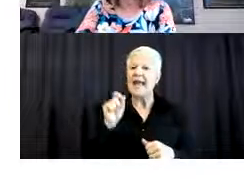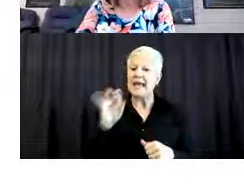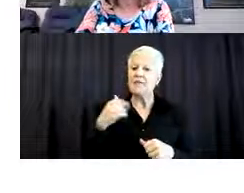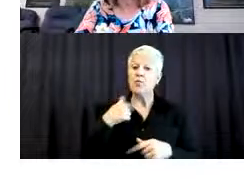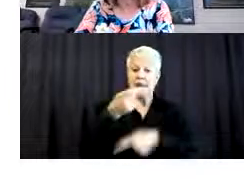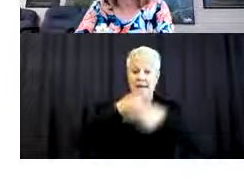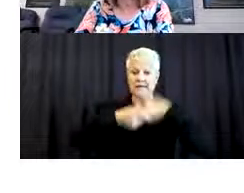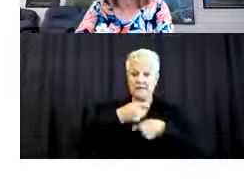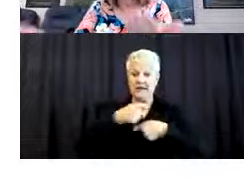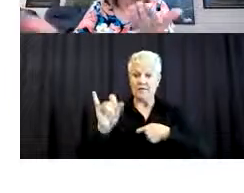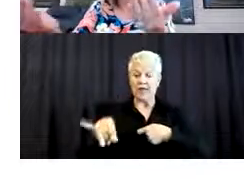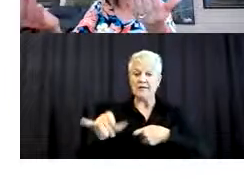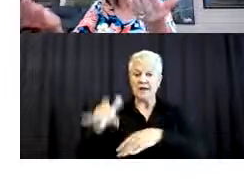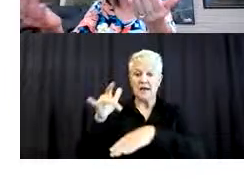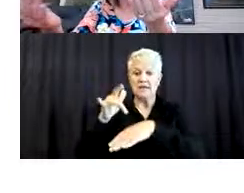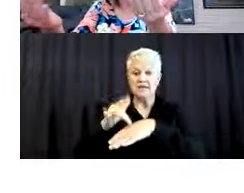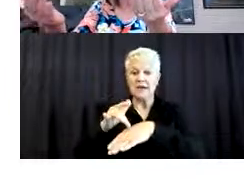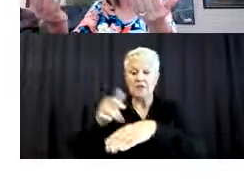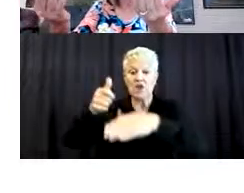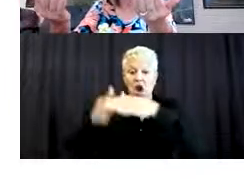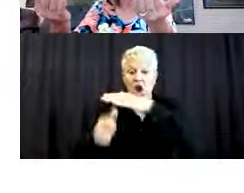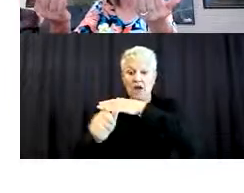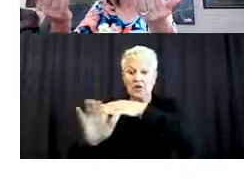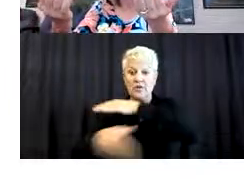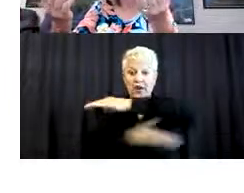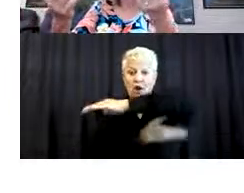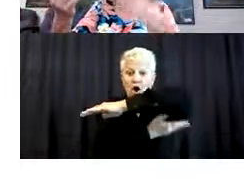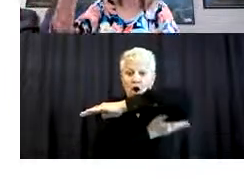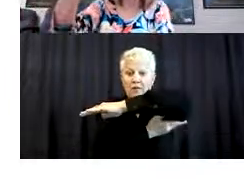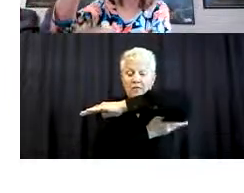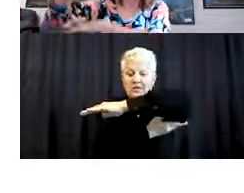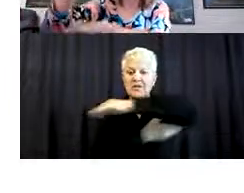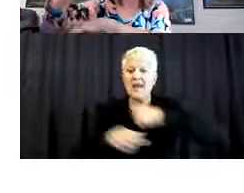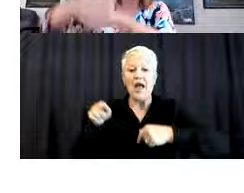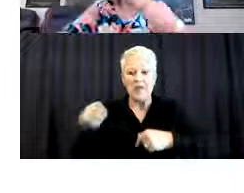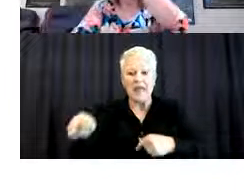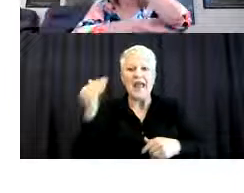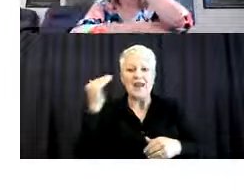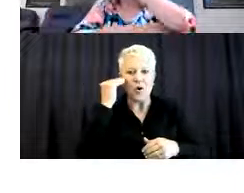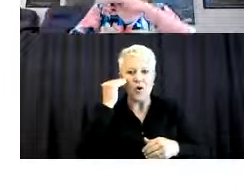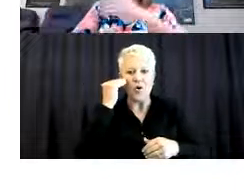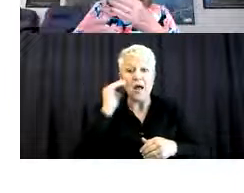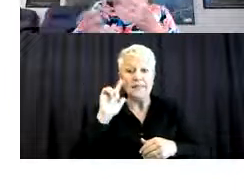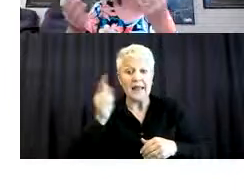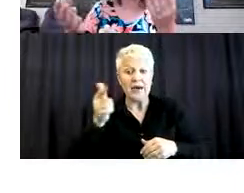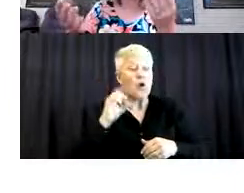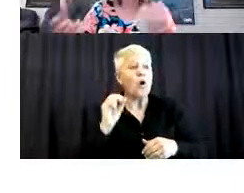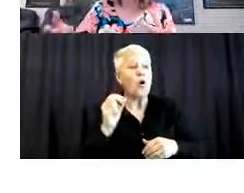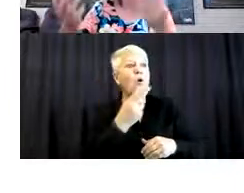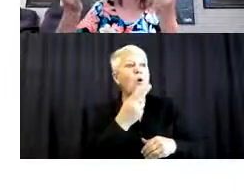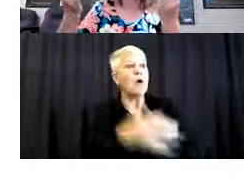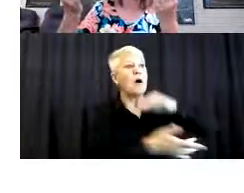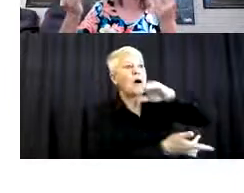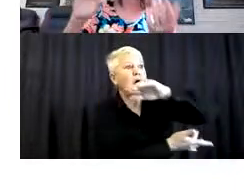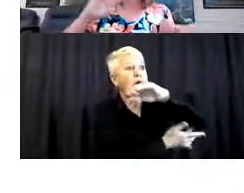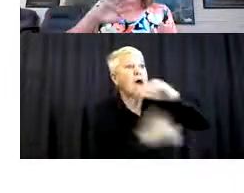instead touch underneath their arms, they know eventually that, oh, that means I'm